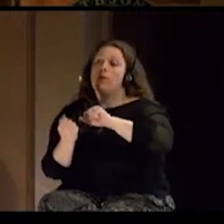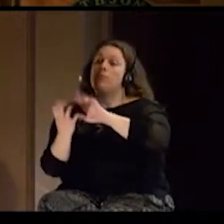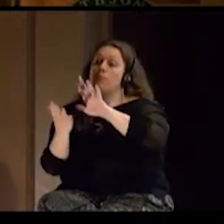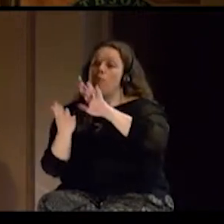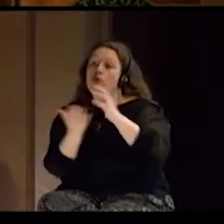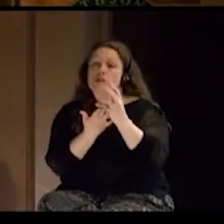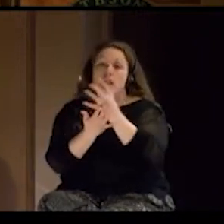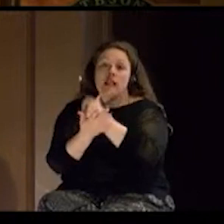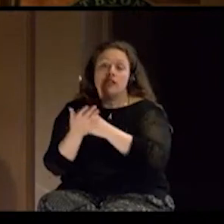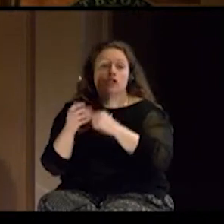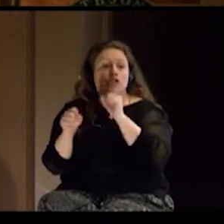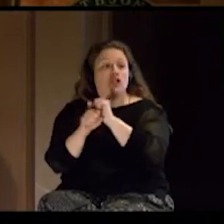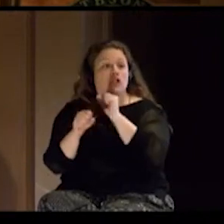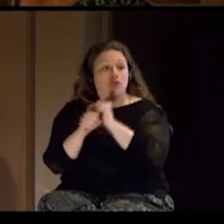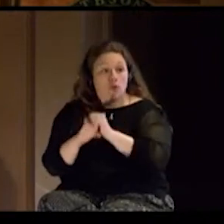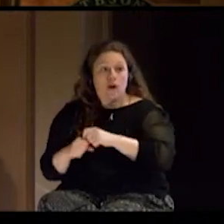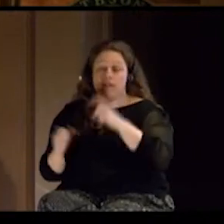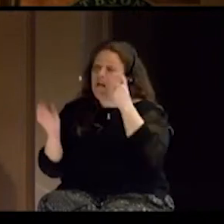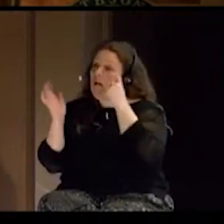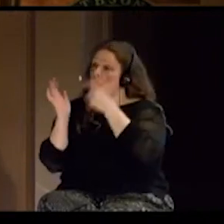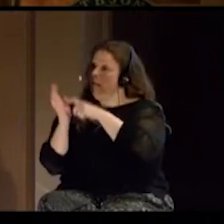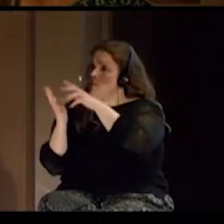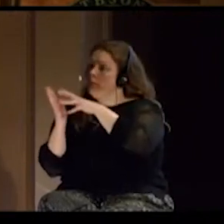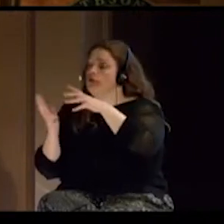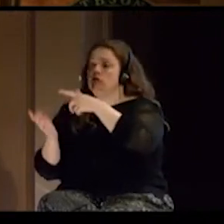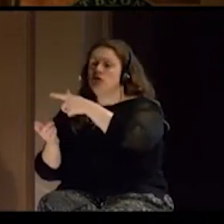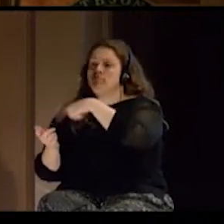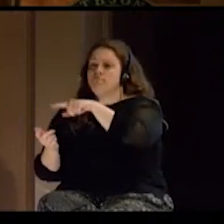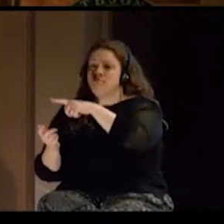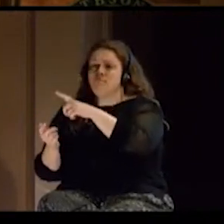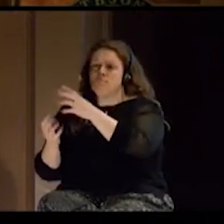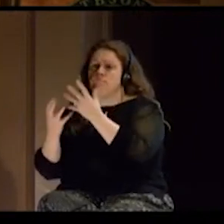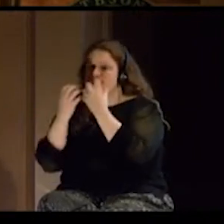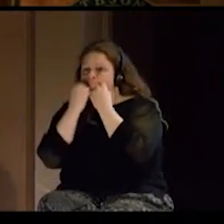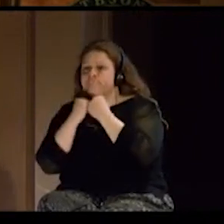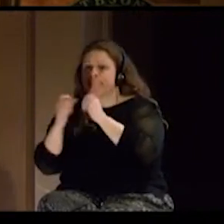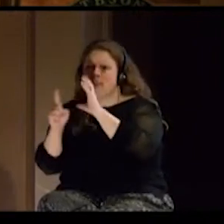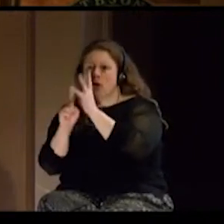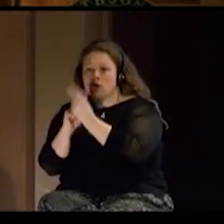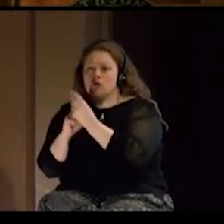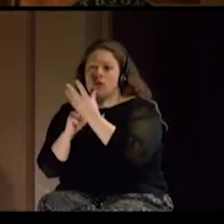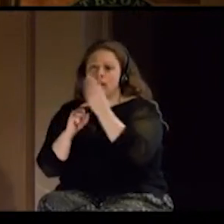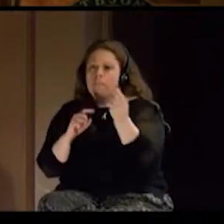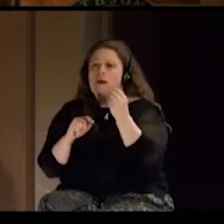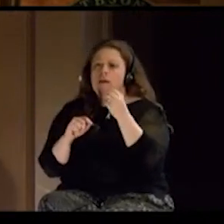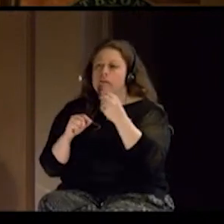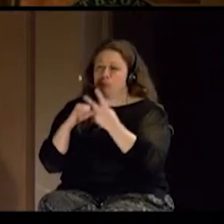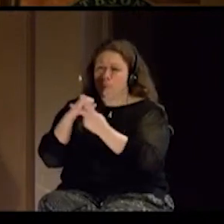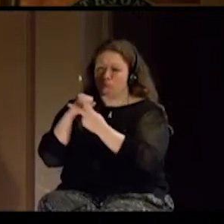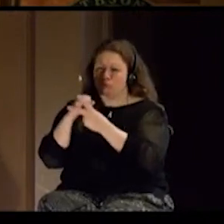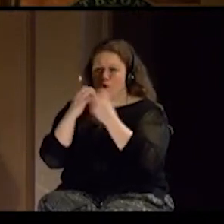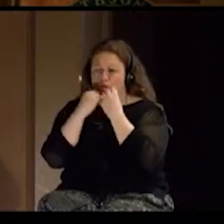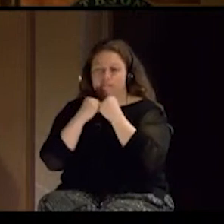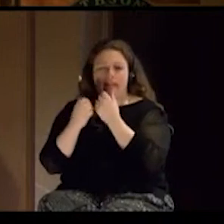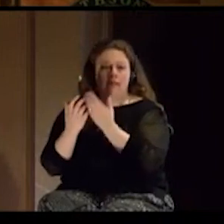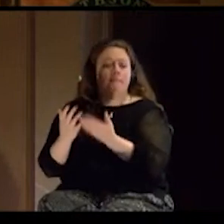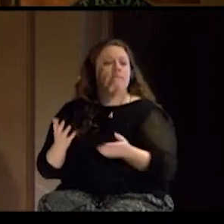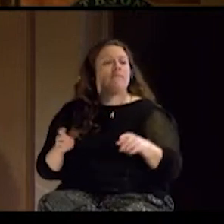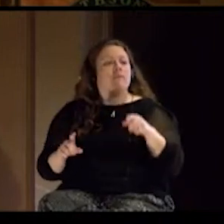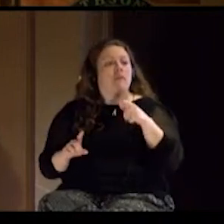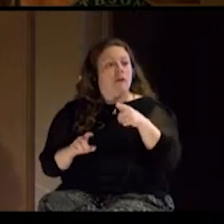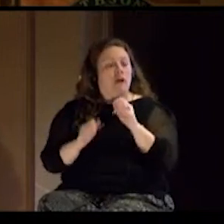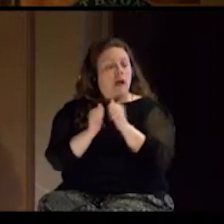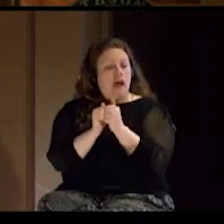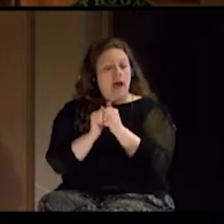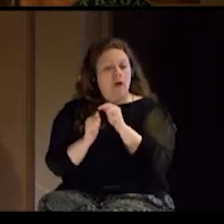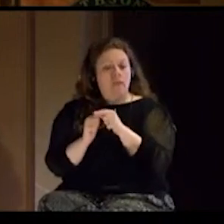also advances anthropological research in the 21st century? These incredible researchers are helping increase the flow of